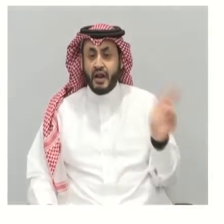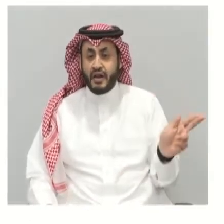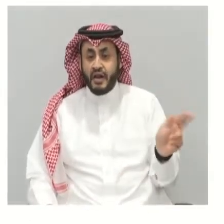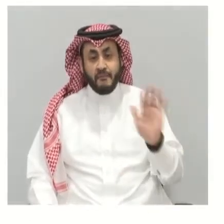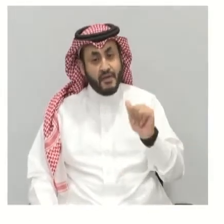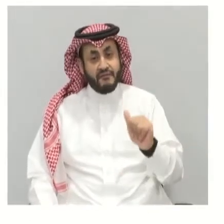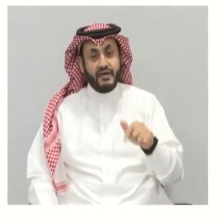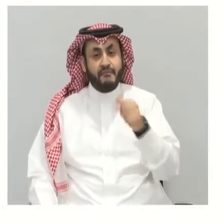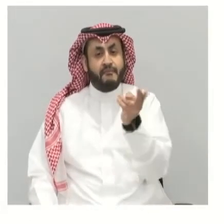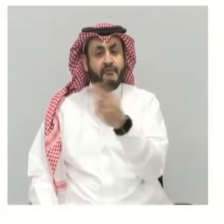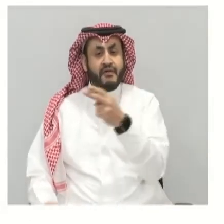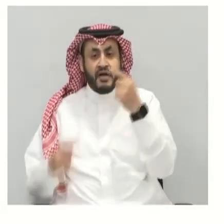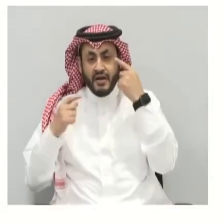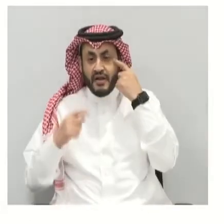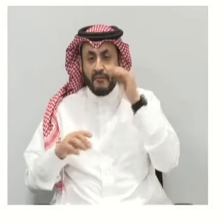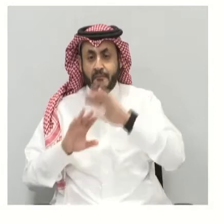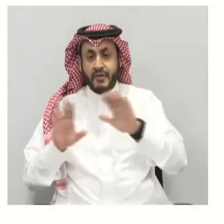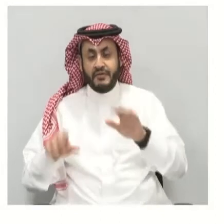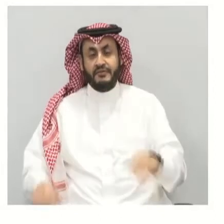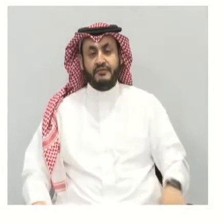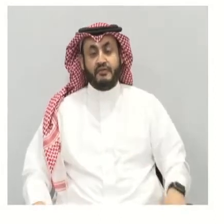They are professional video gamers.